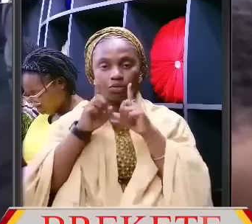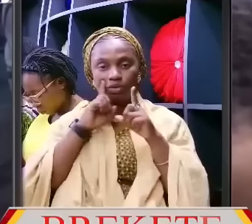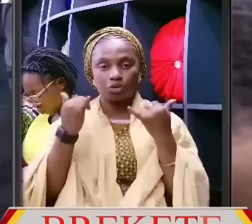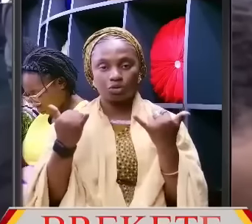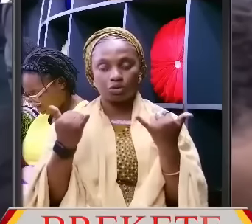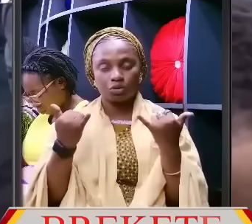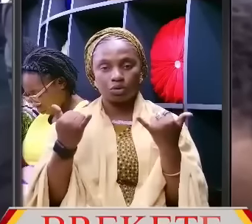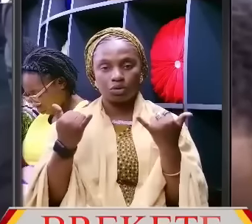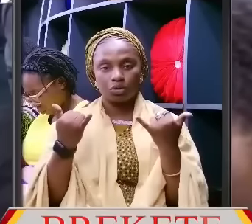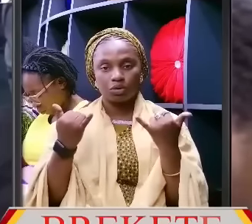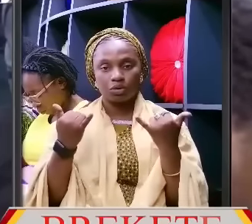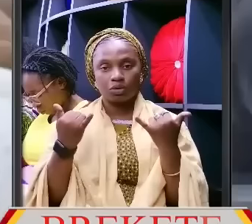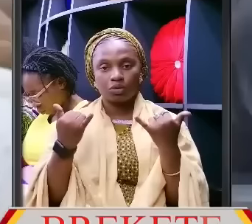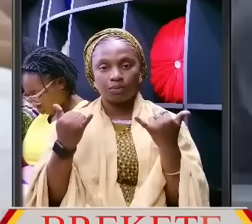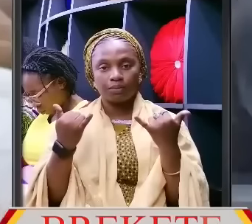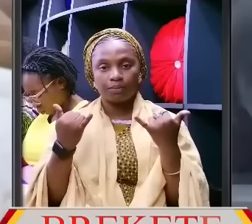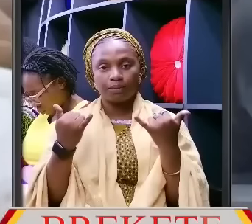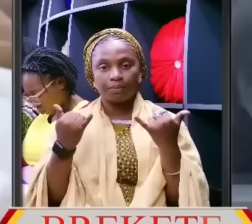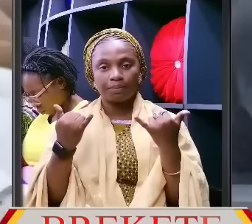about the house?